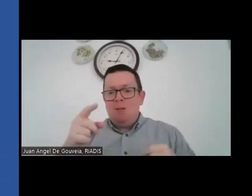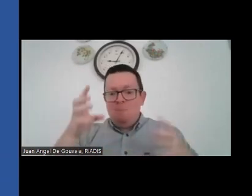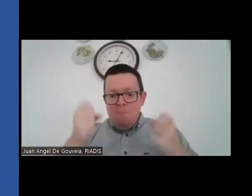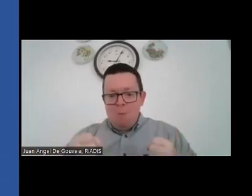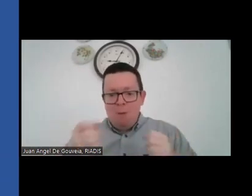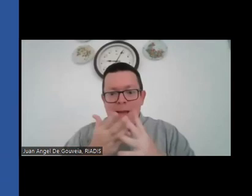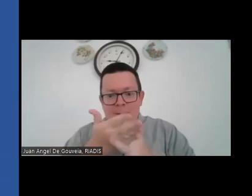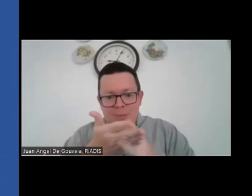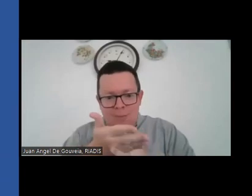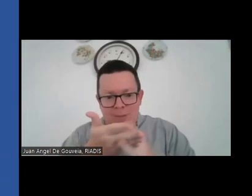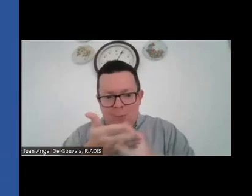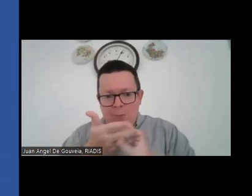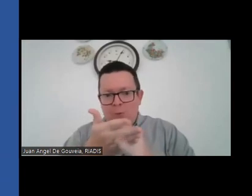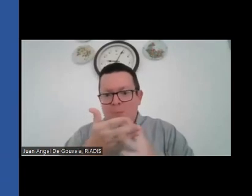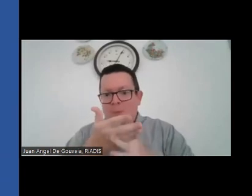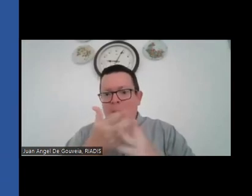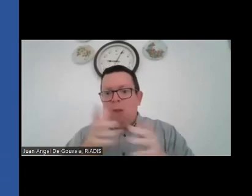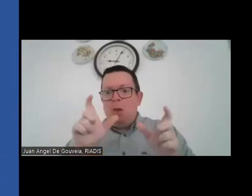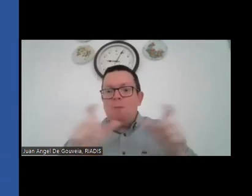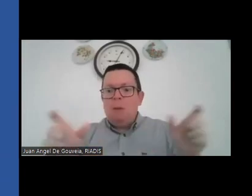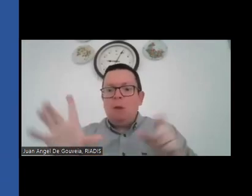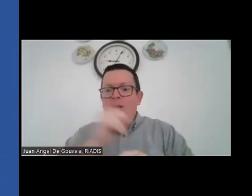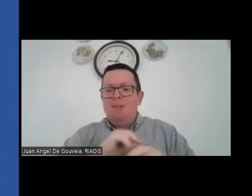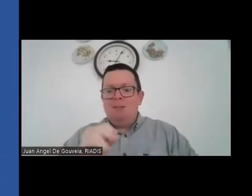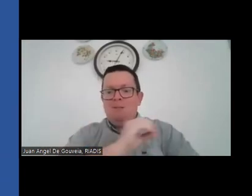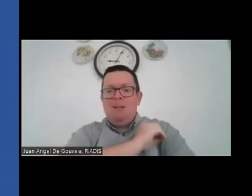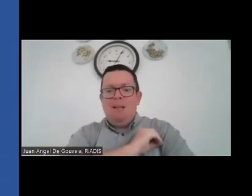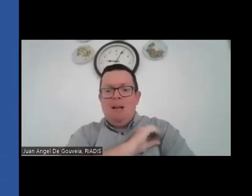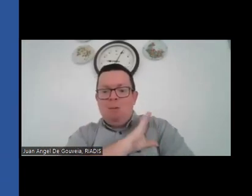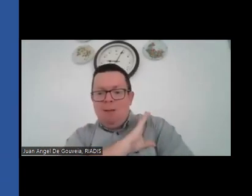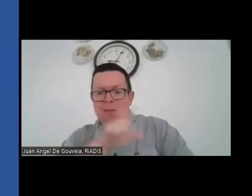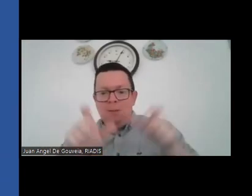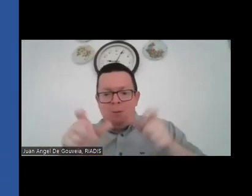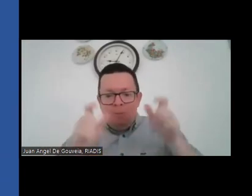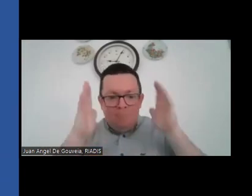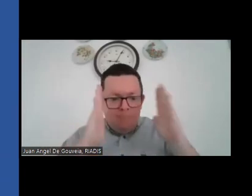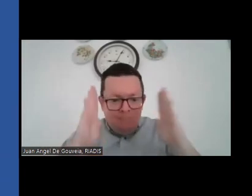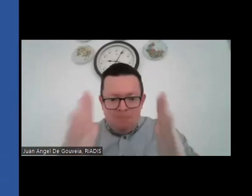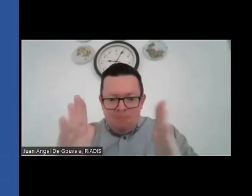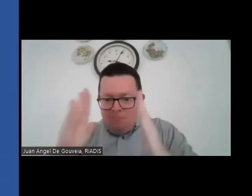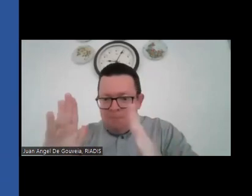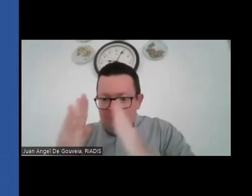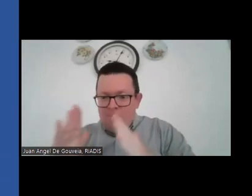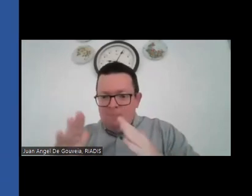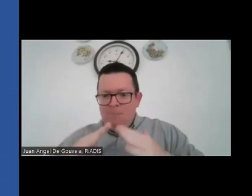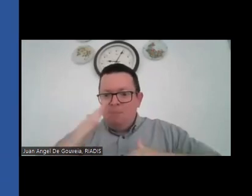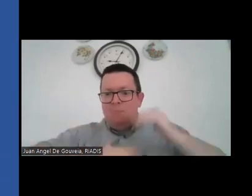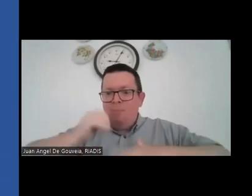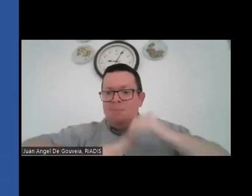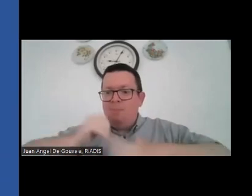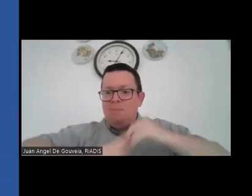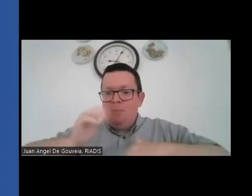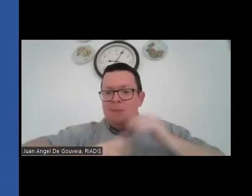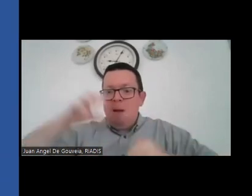their maximum capacity, and within their own infrastructure immediately after an emergency